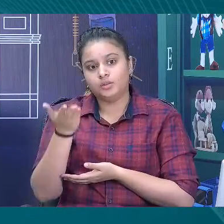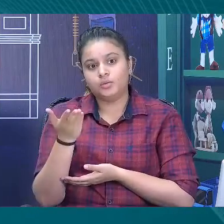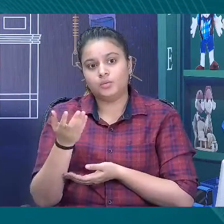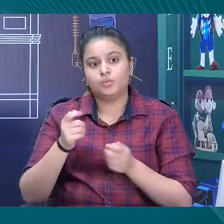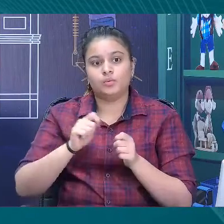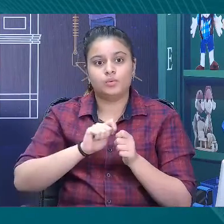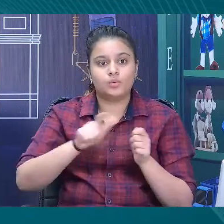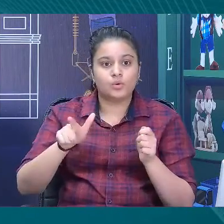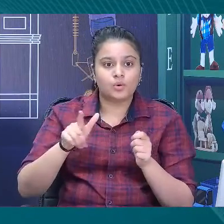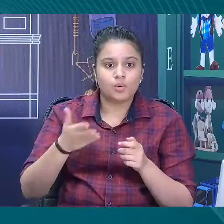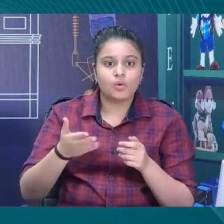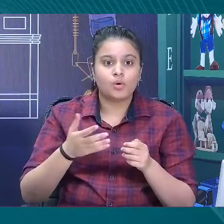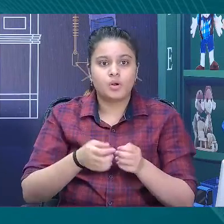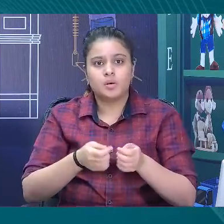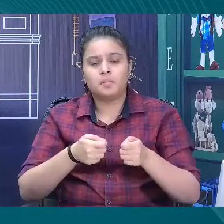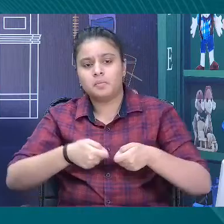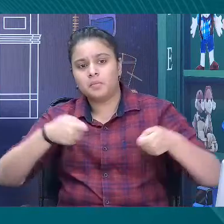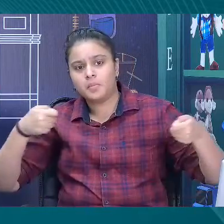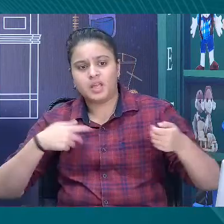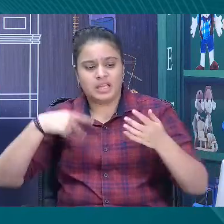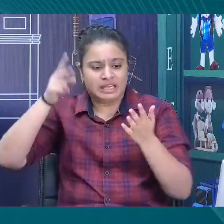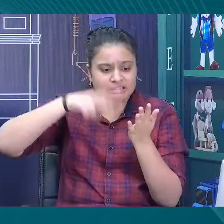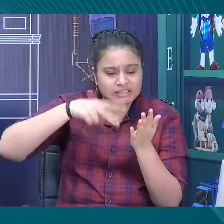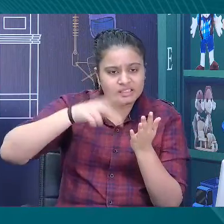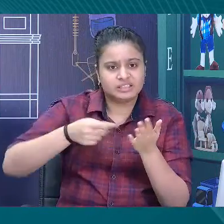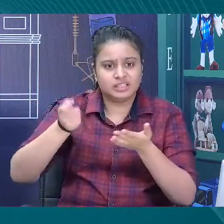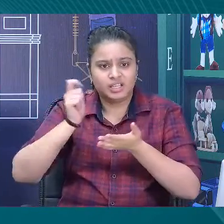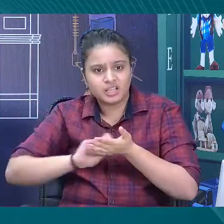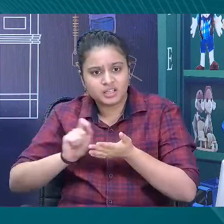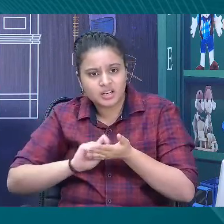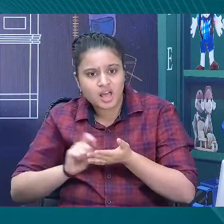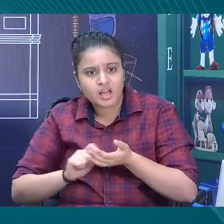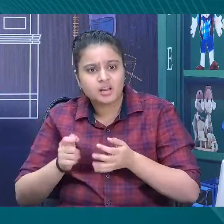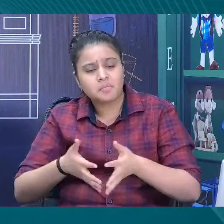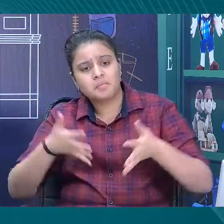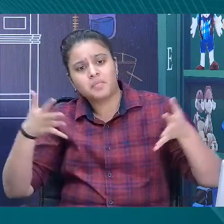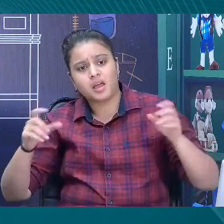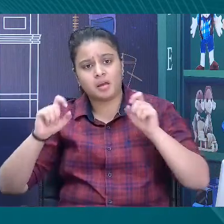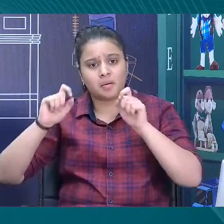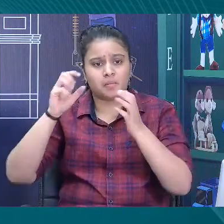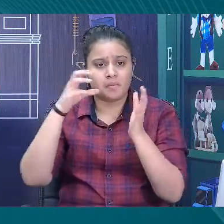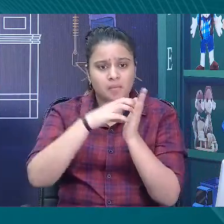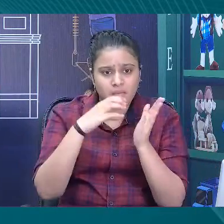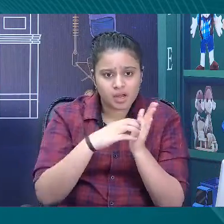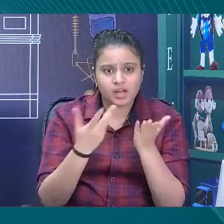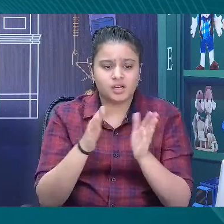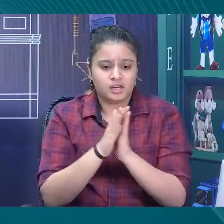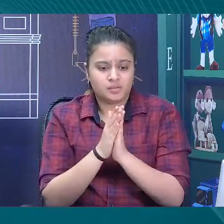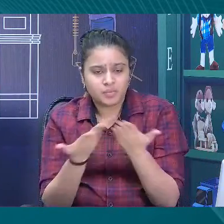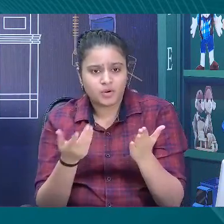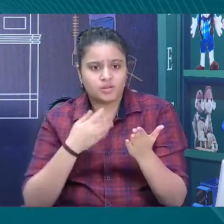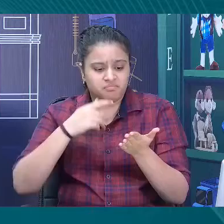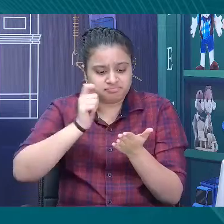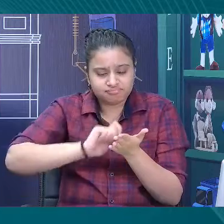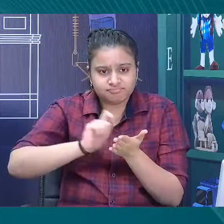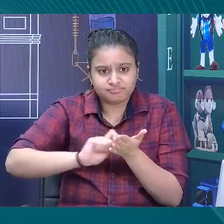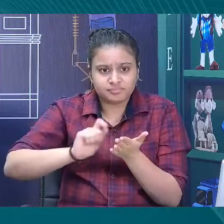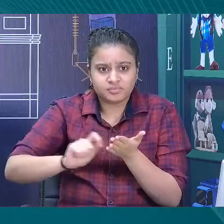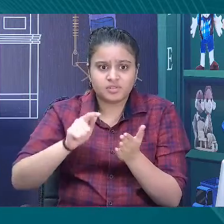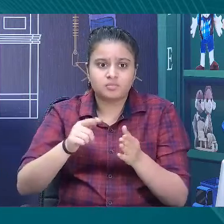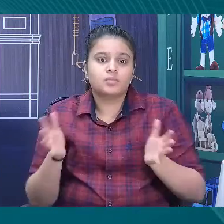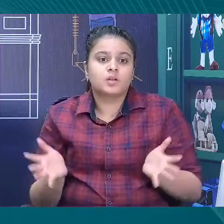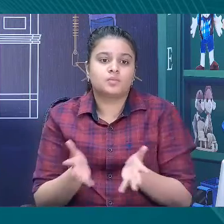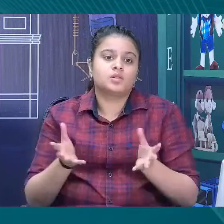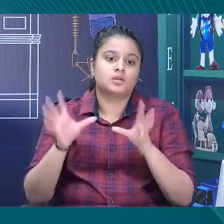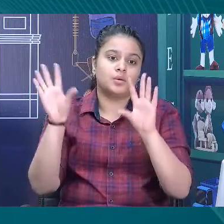too wordy and too much about reading and too much only about print and the textbook and the writing, their motivation is going